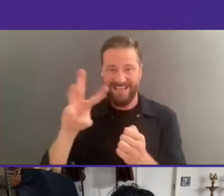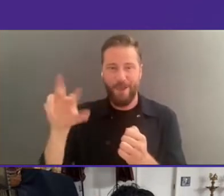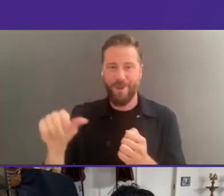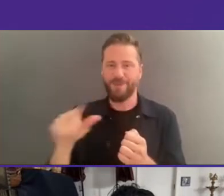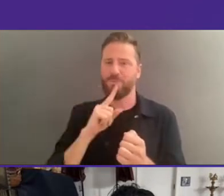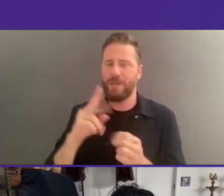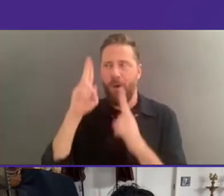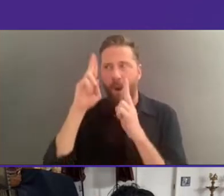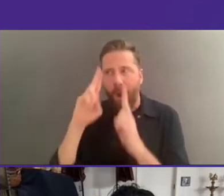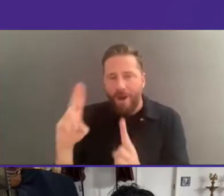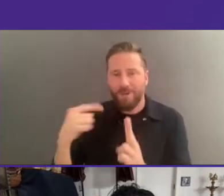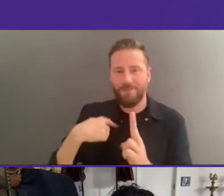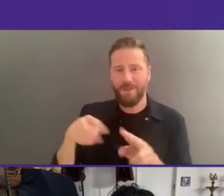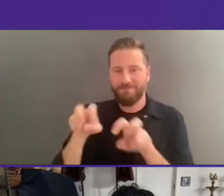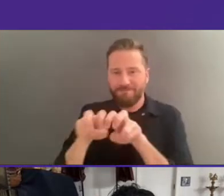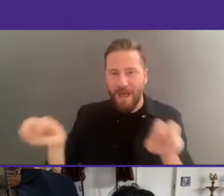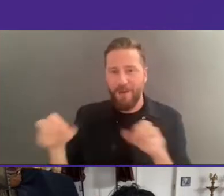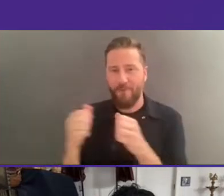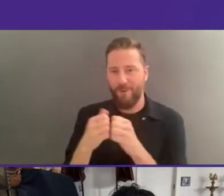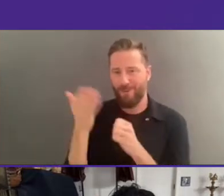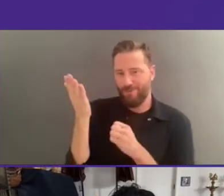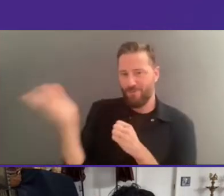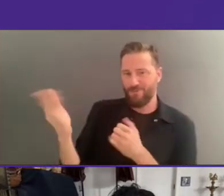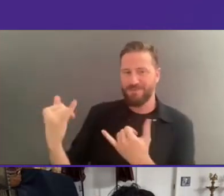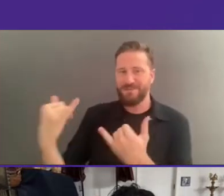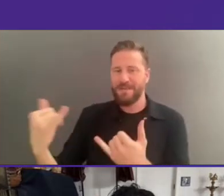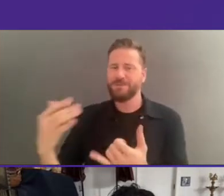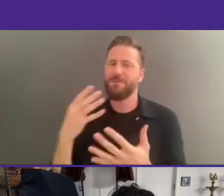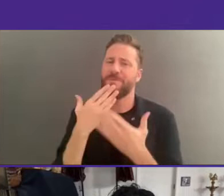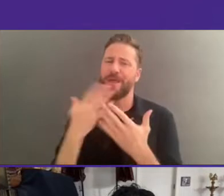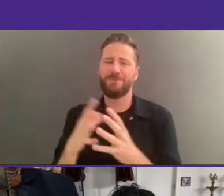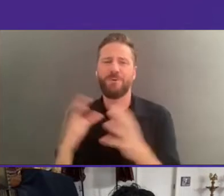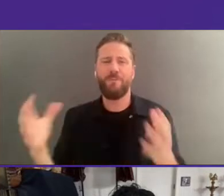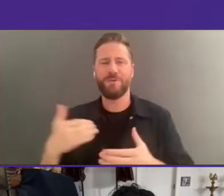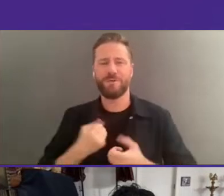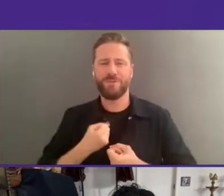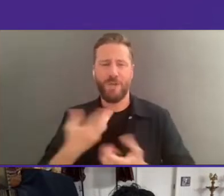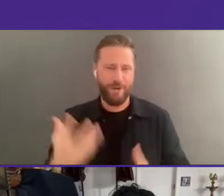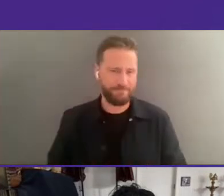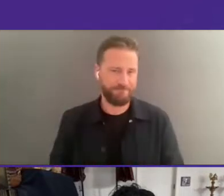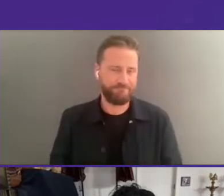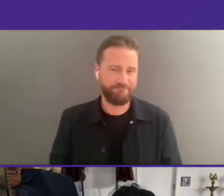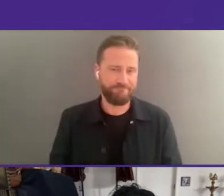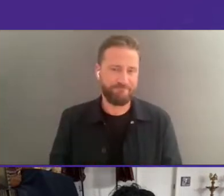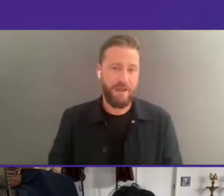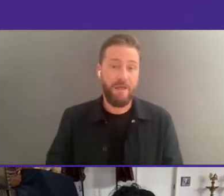today. Okay. Thank you so much for sharing. Next, Sahi.